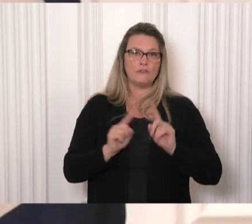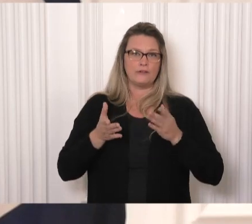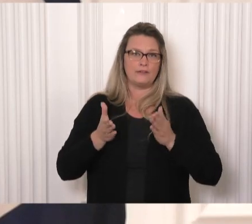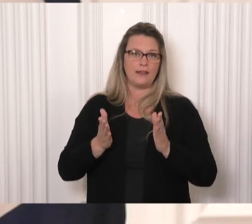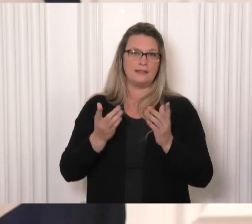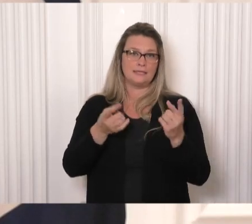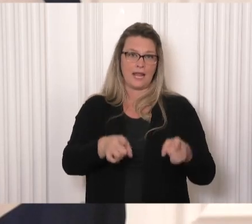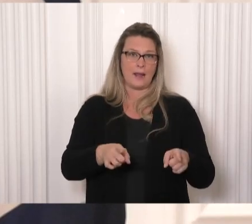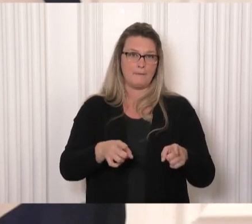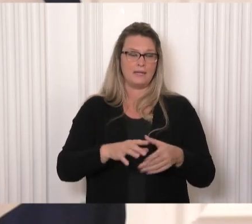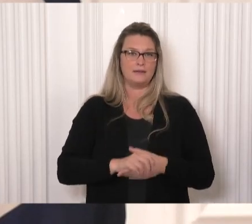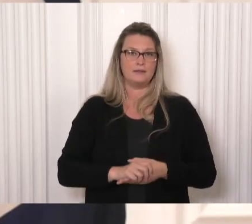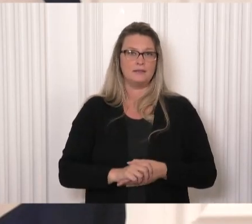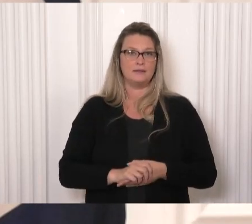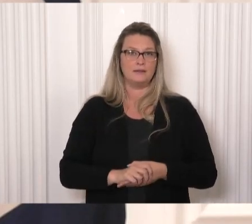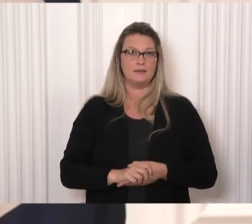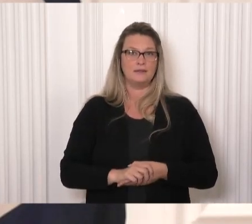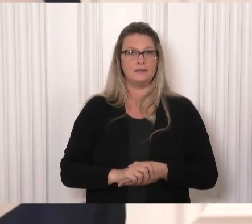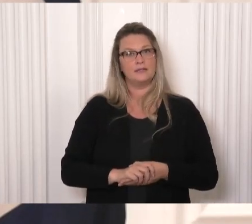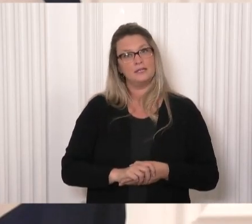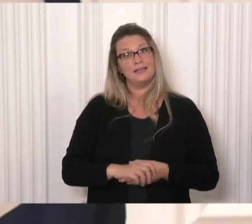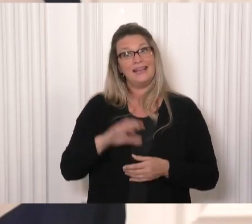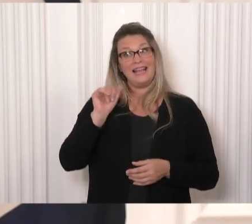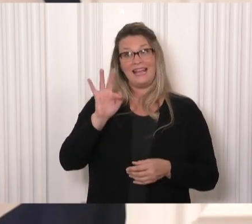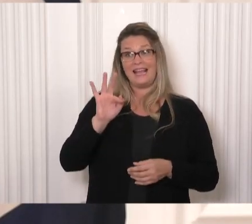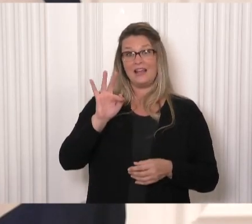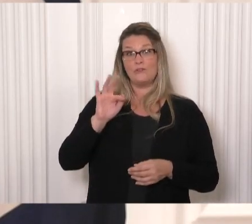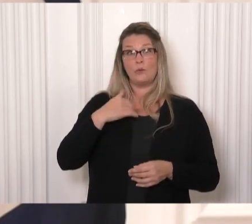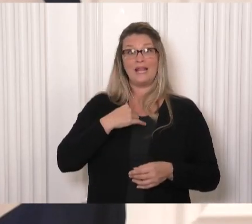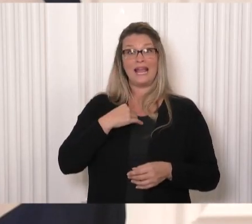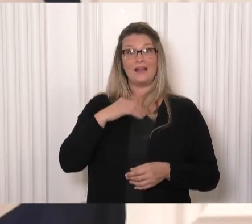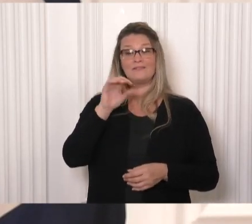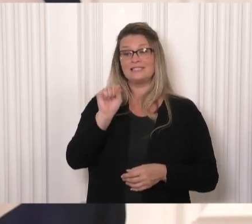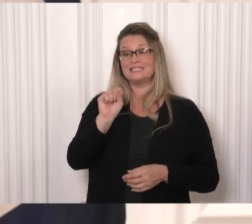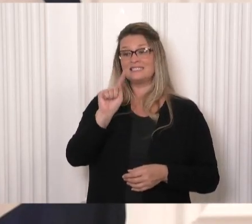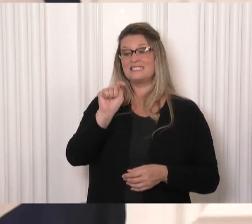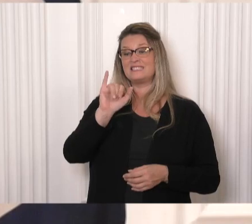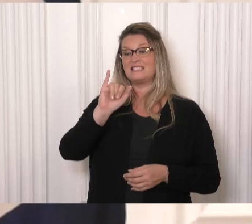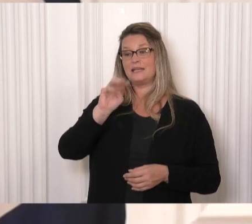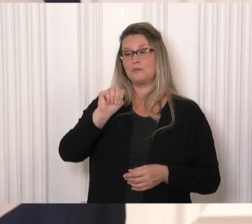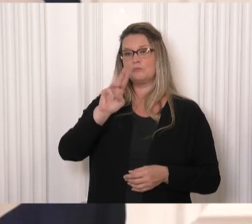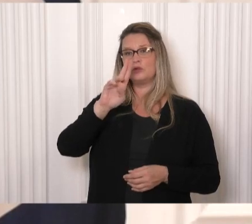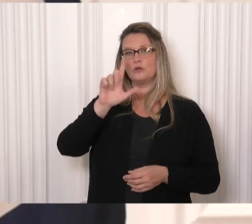a nationwide stimulus package that is